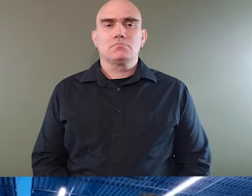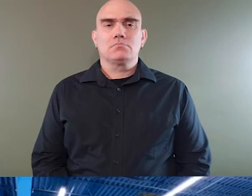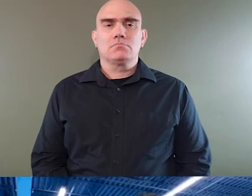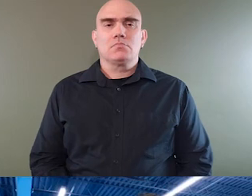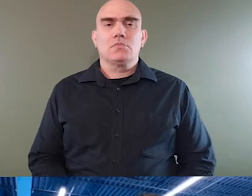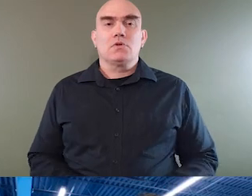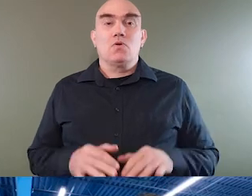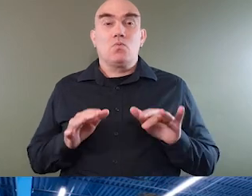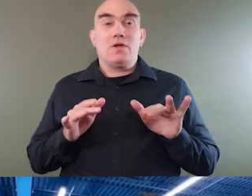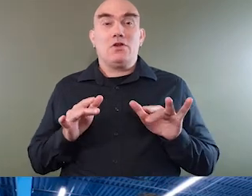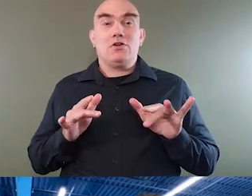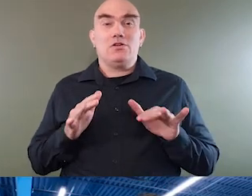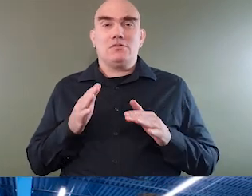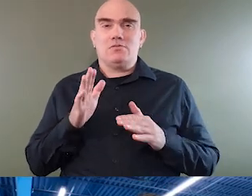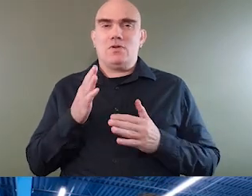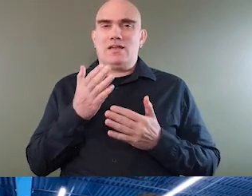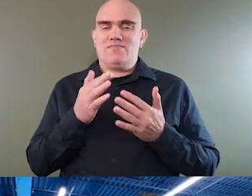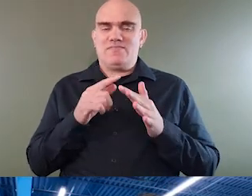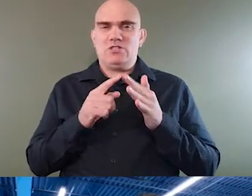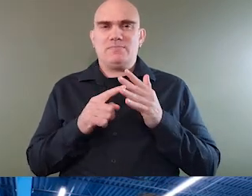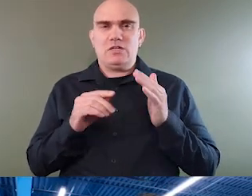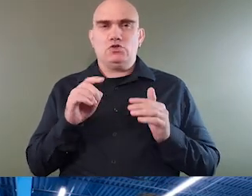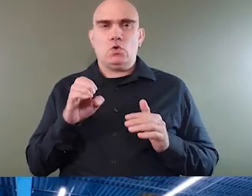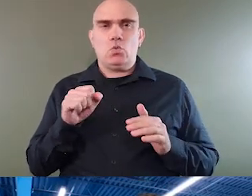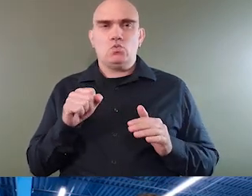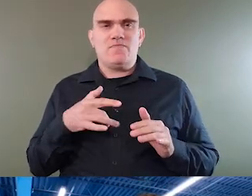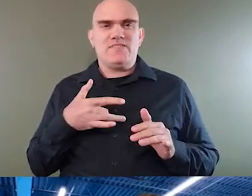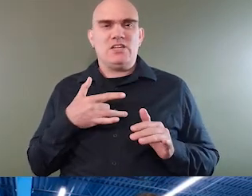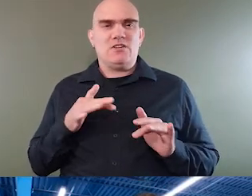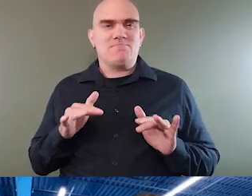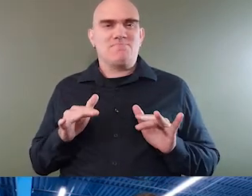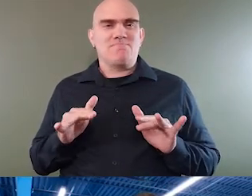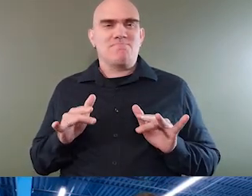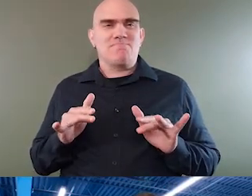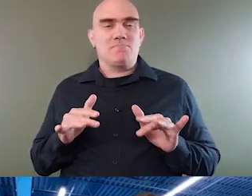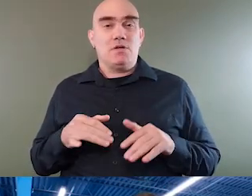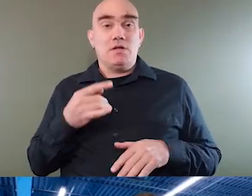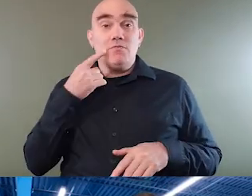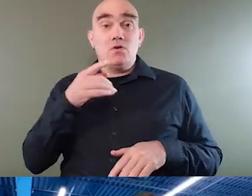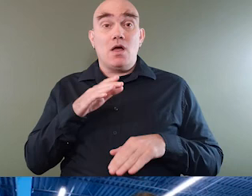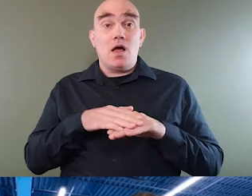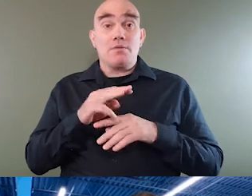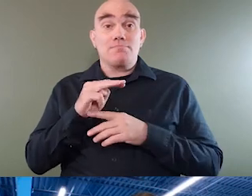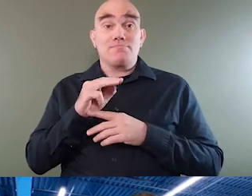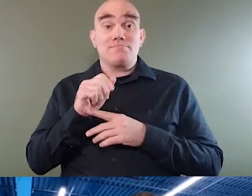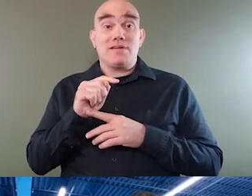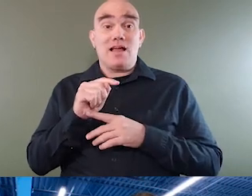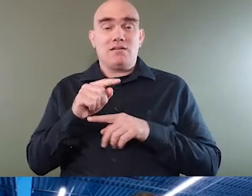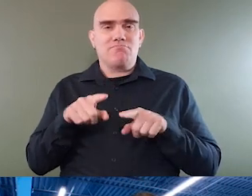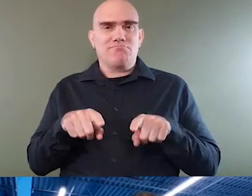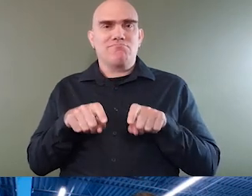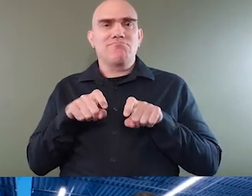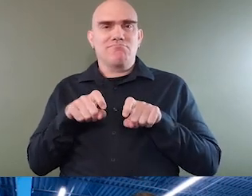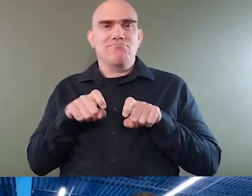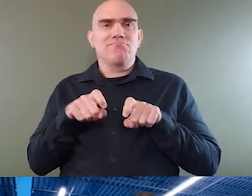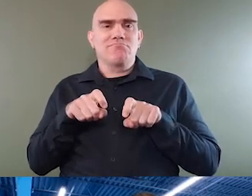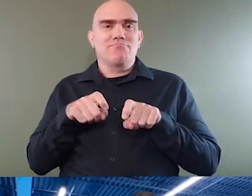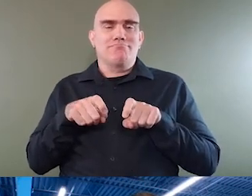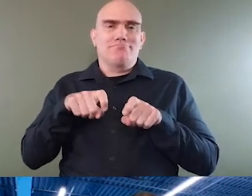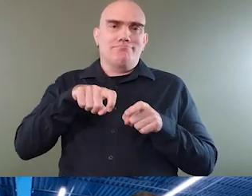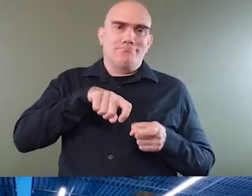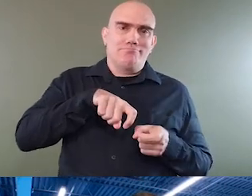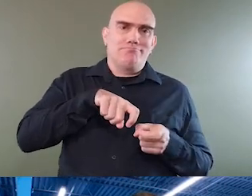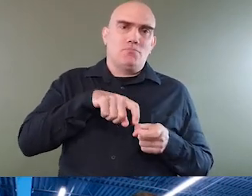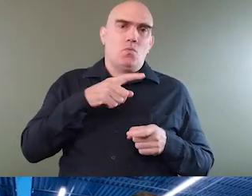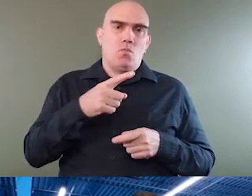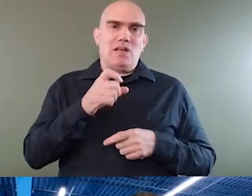Wiggle some life into your fingertips and toes. If you're on the mat, bend your knees and roll to one side,